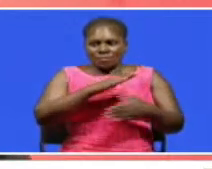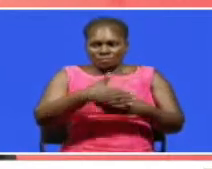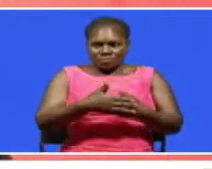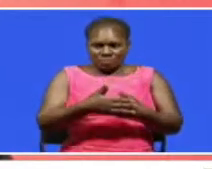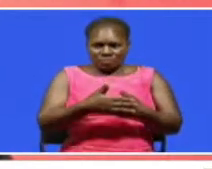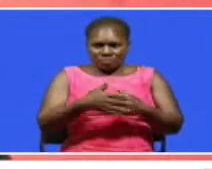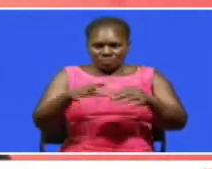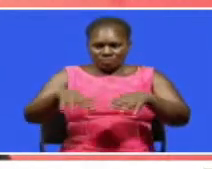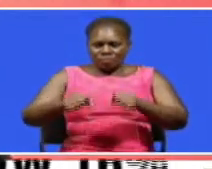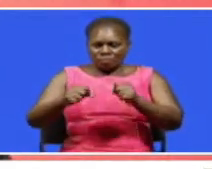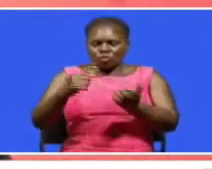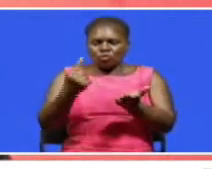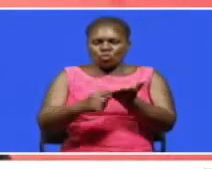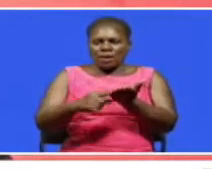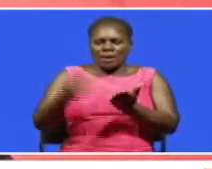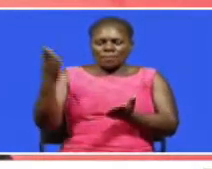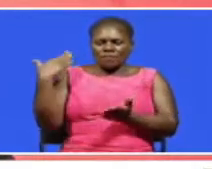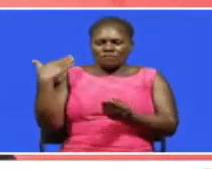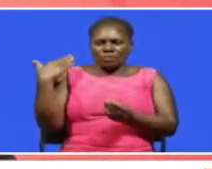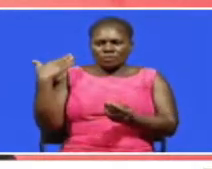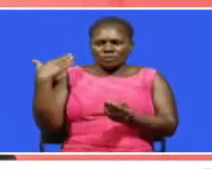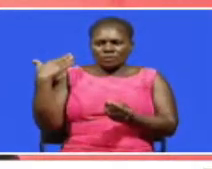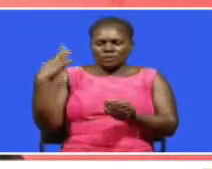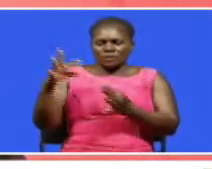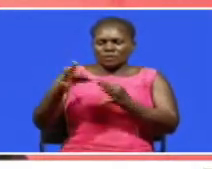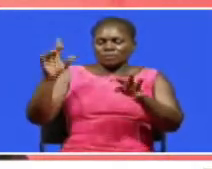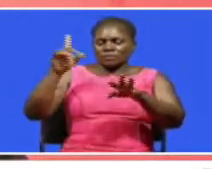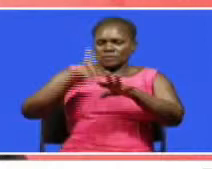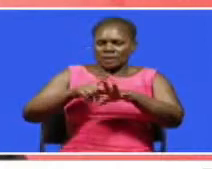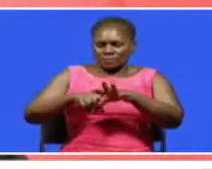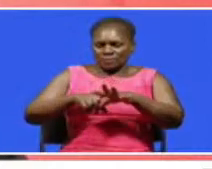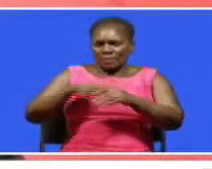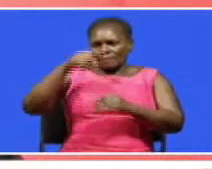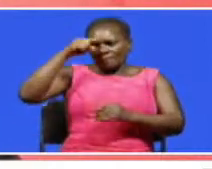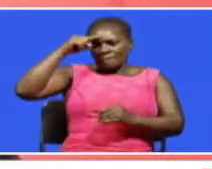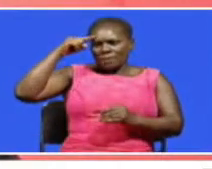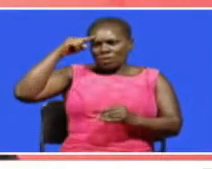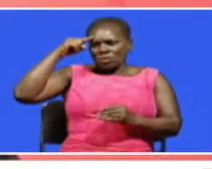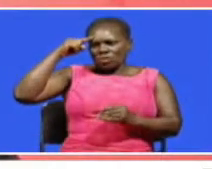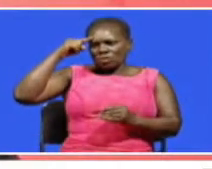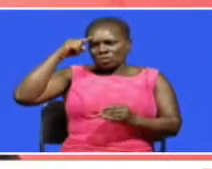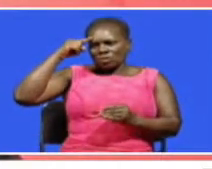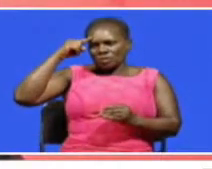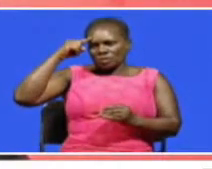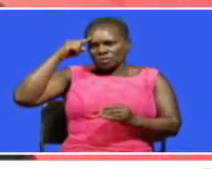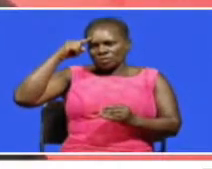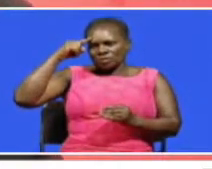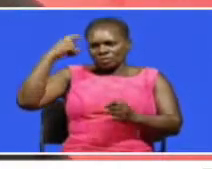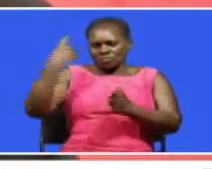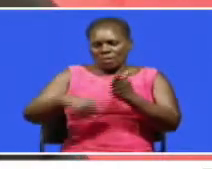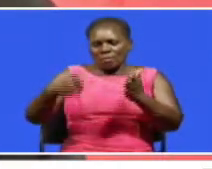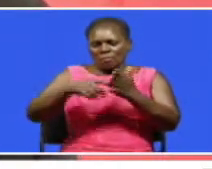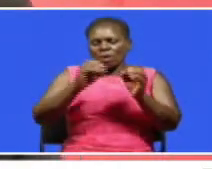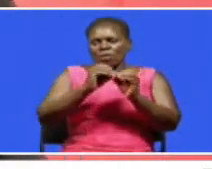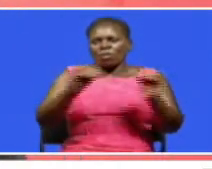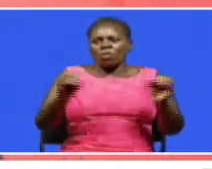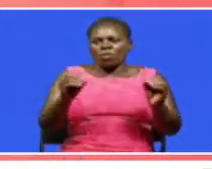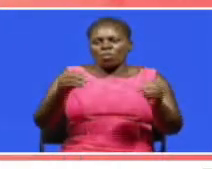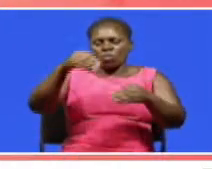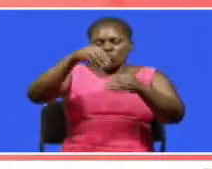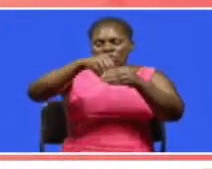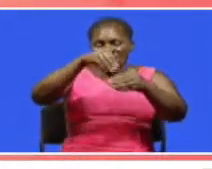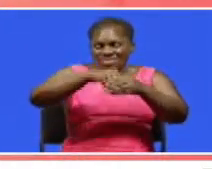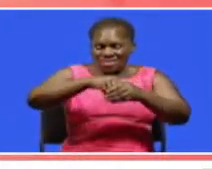on the place that Uganda had occupied for a very, very long time, just because of things that we call the non-tariff barriers, which are rested